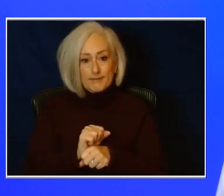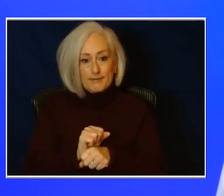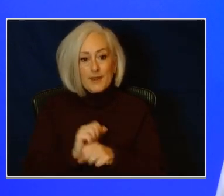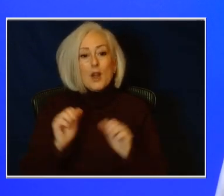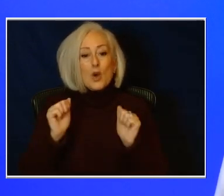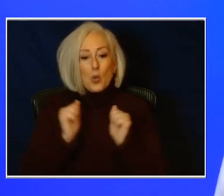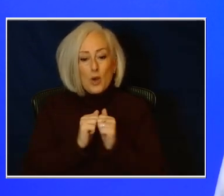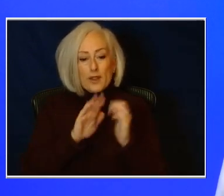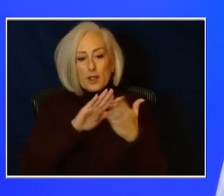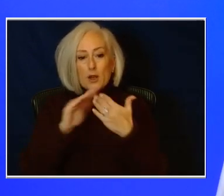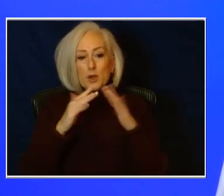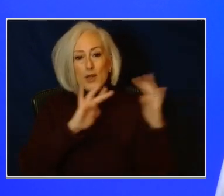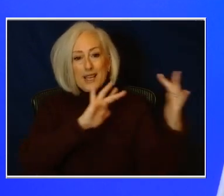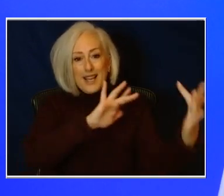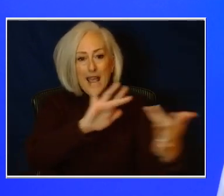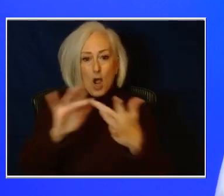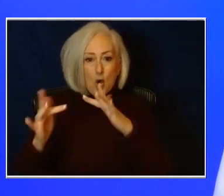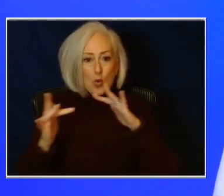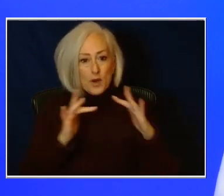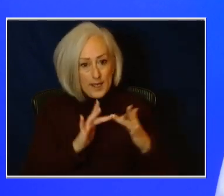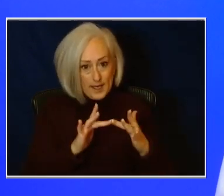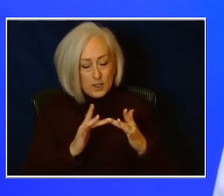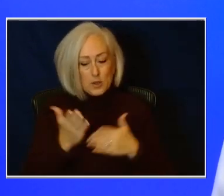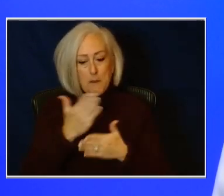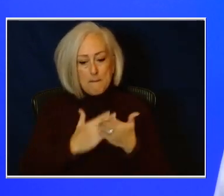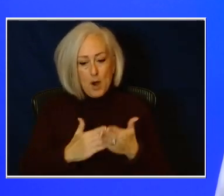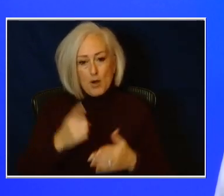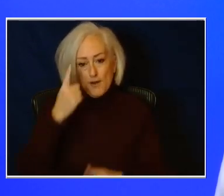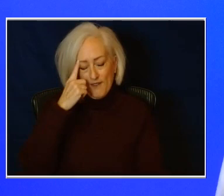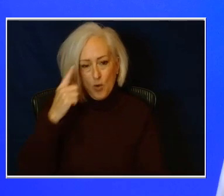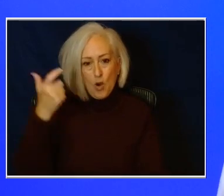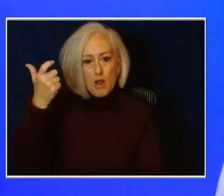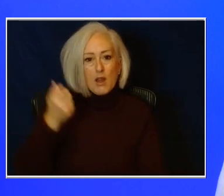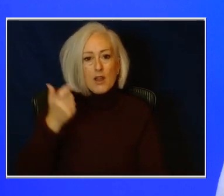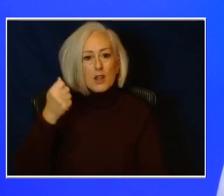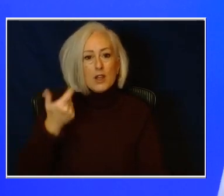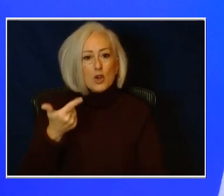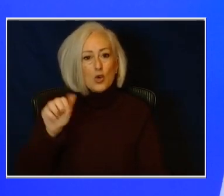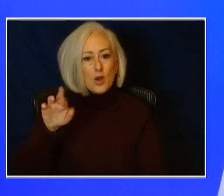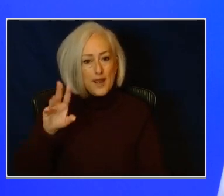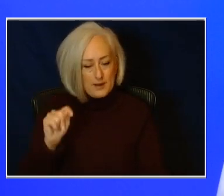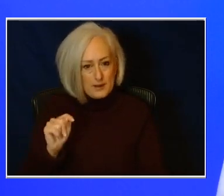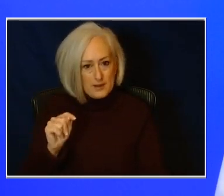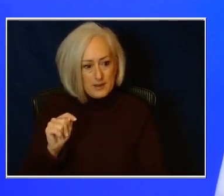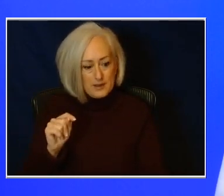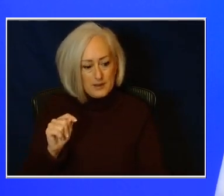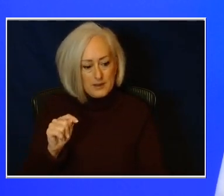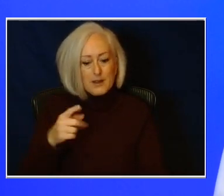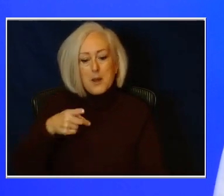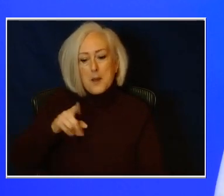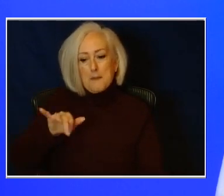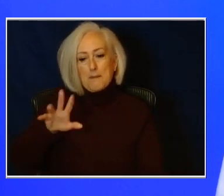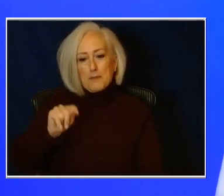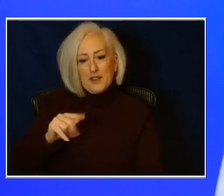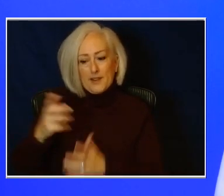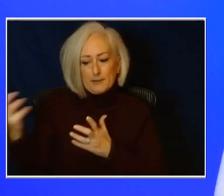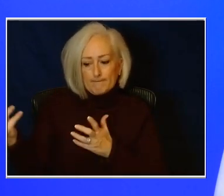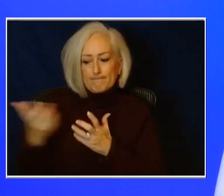engagement component for our grant, I think Pivot fit right into that,